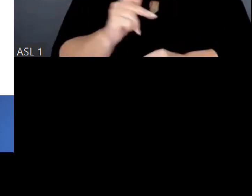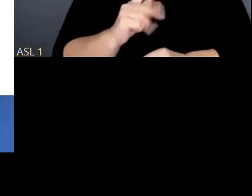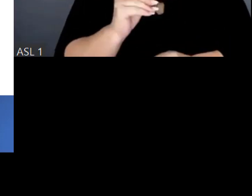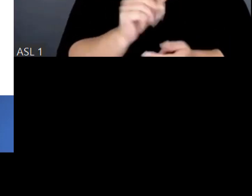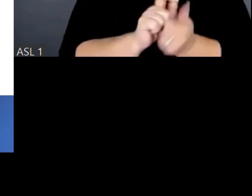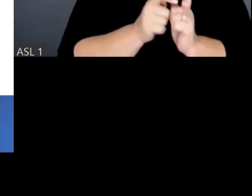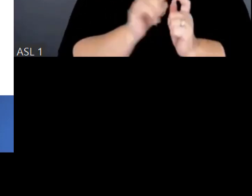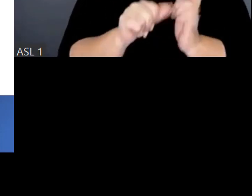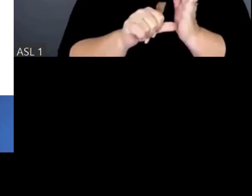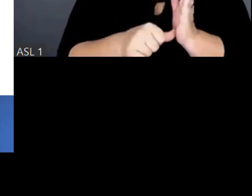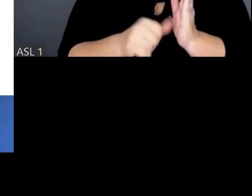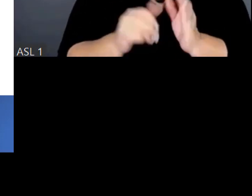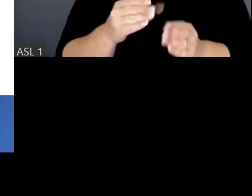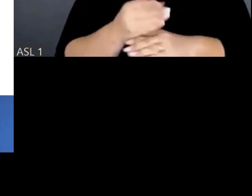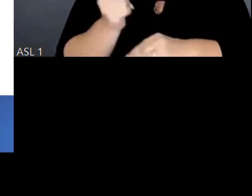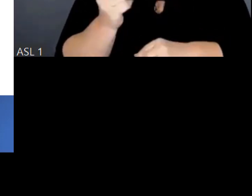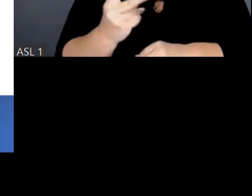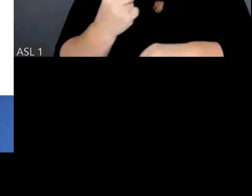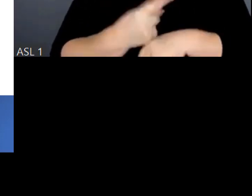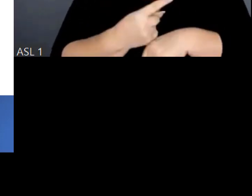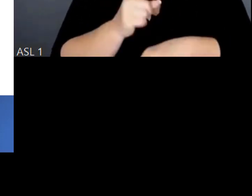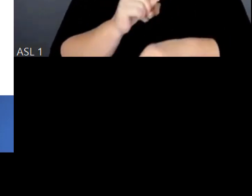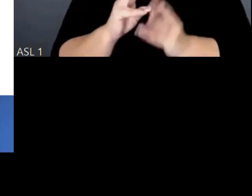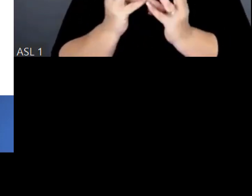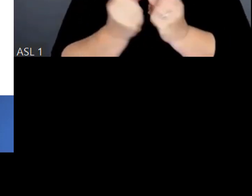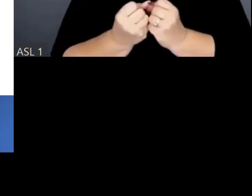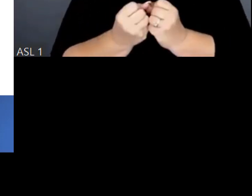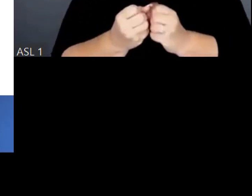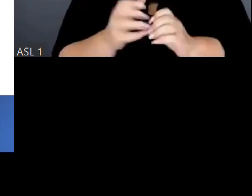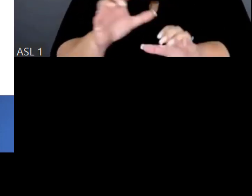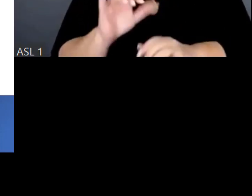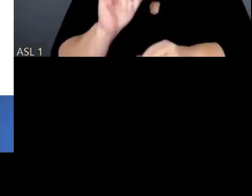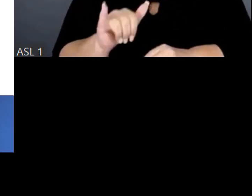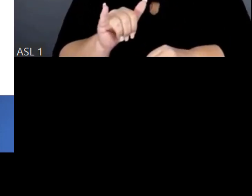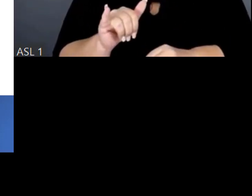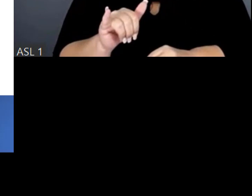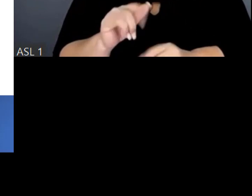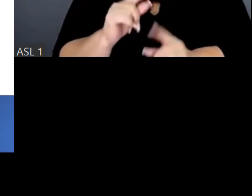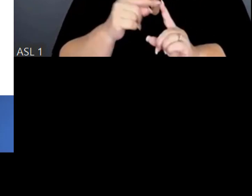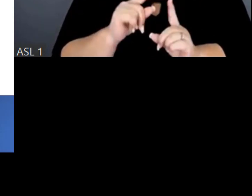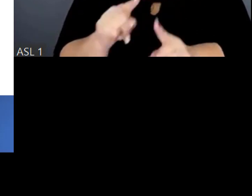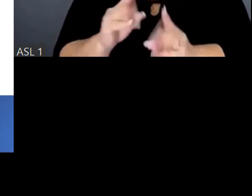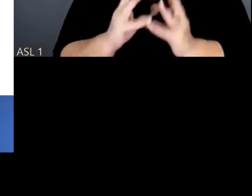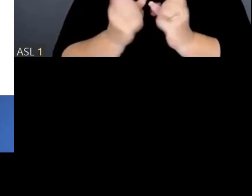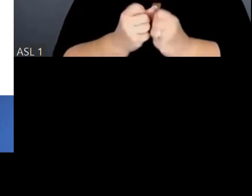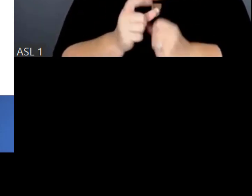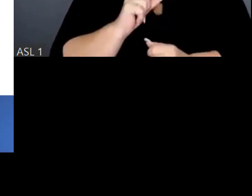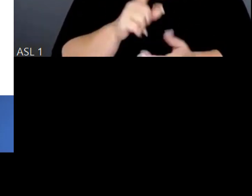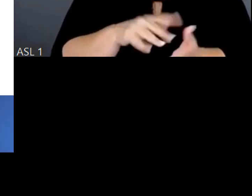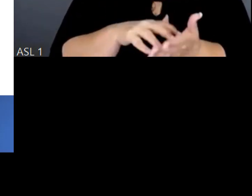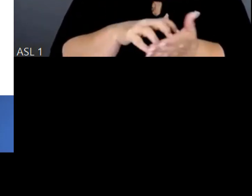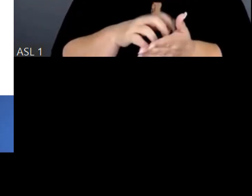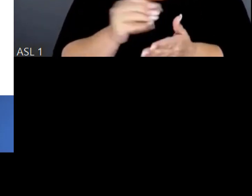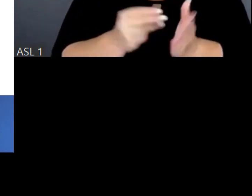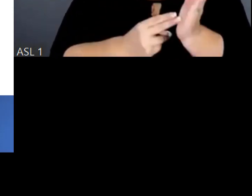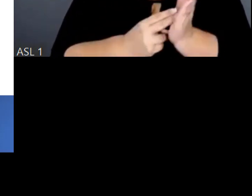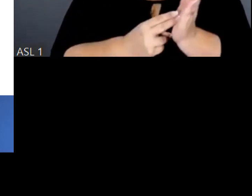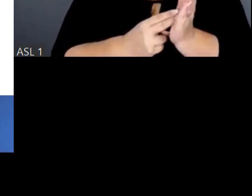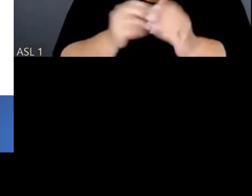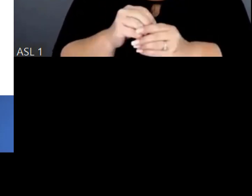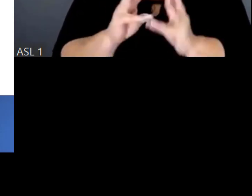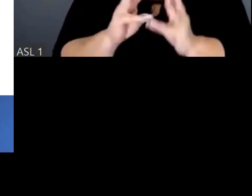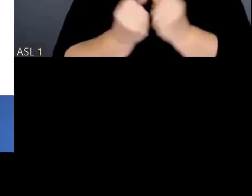changed the impression after a half-a-day workshop, because he did this impression in the morning, came to the trip workshop. He was so vulnerable